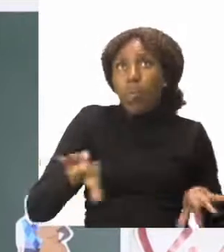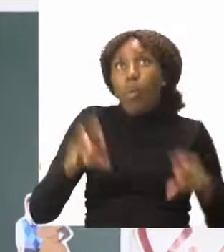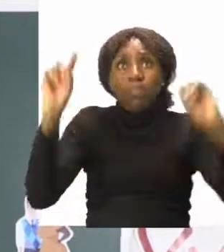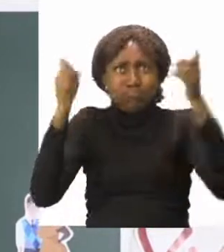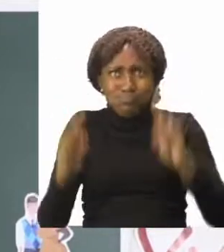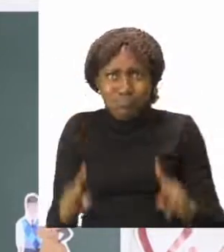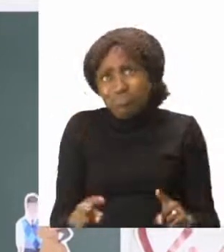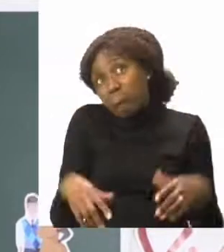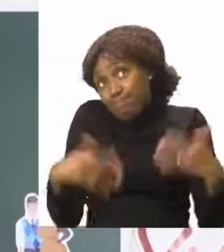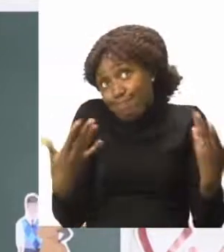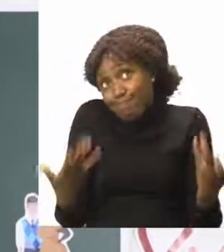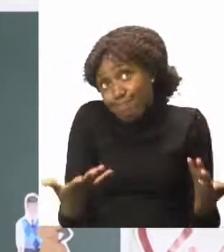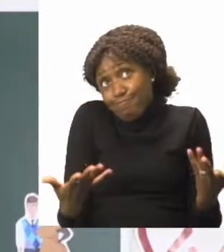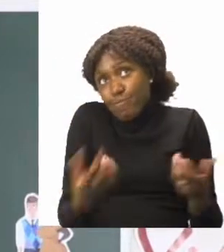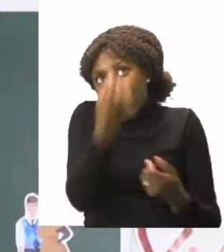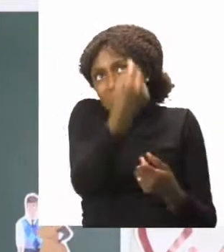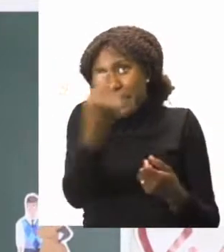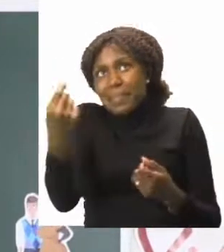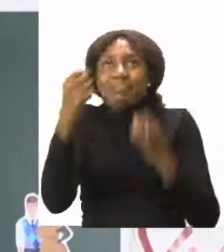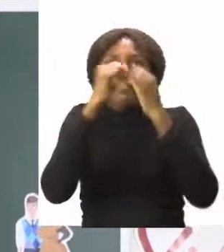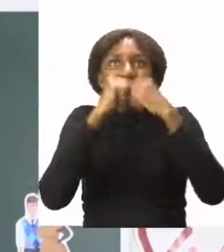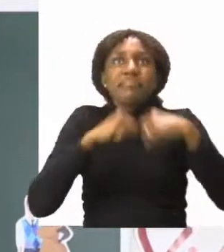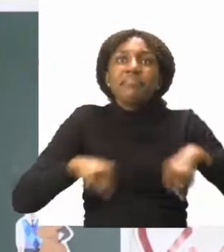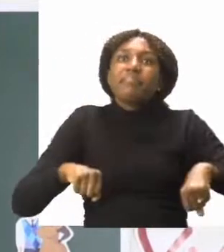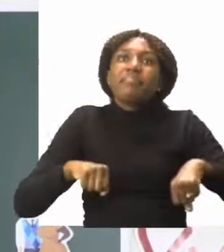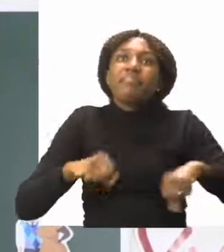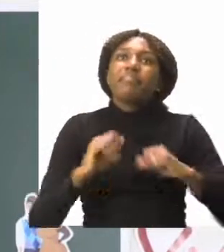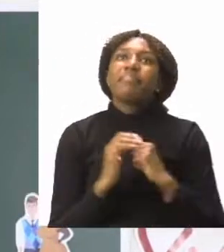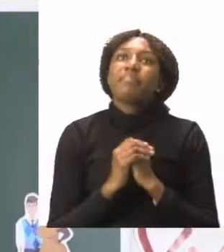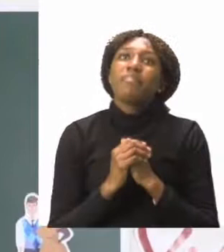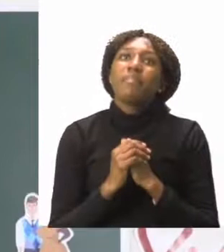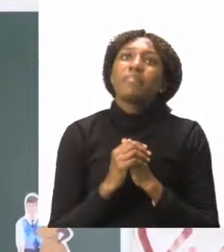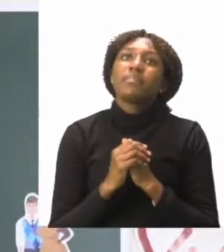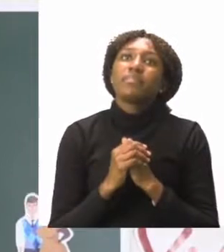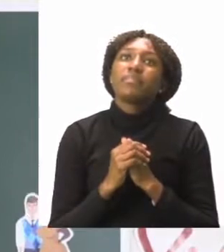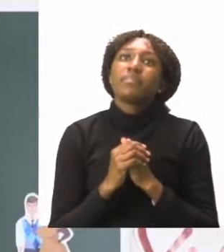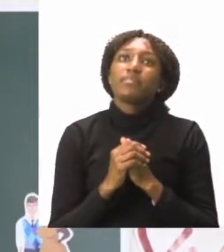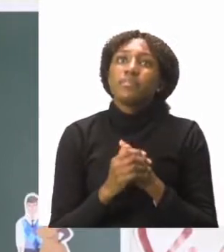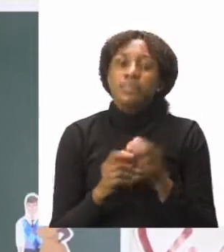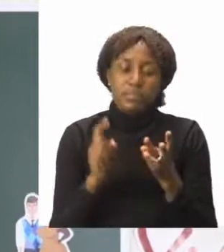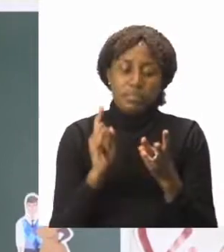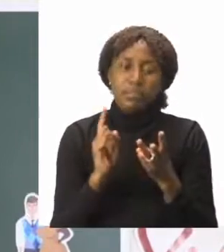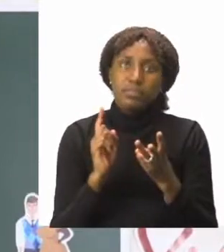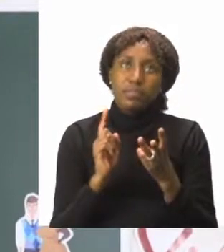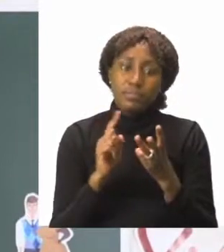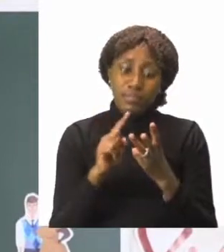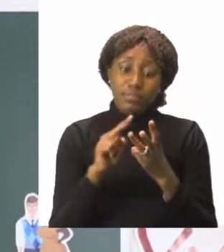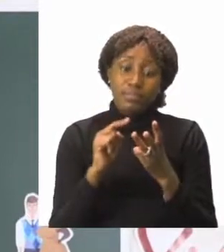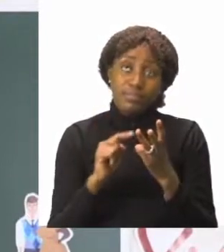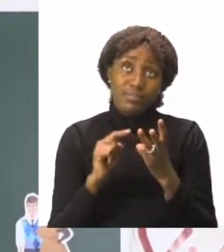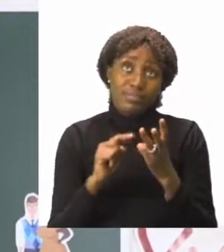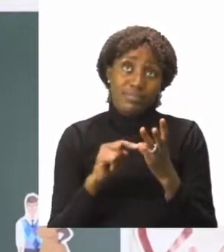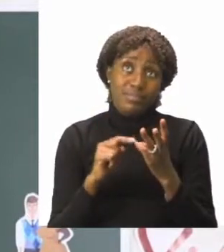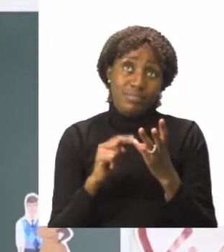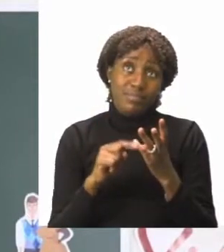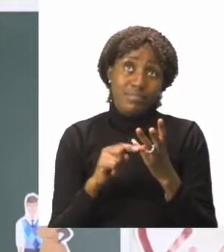electrician, someone who has something to do with the buildings. Then we have two people here. Now